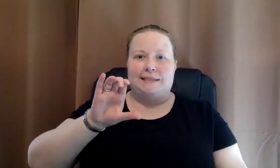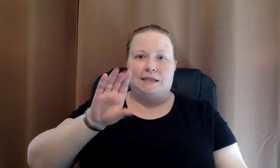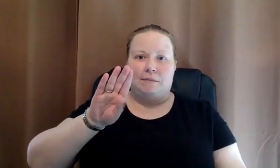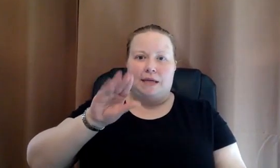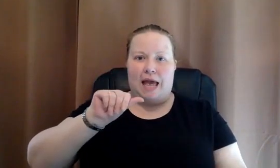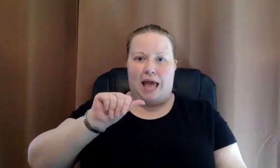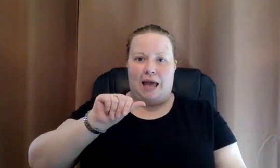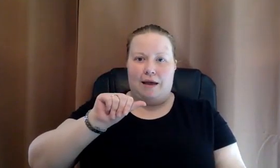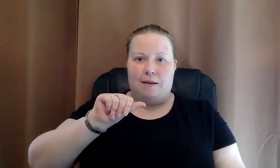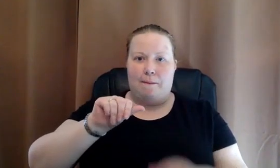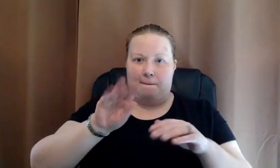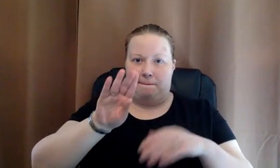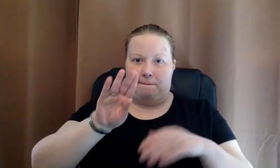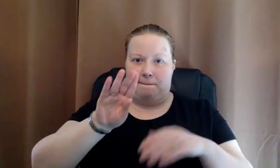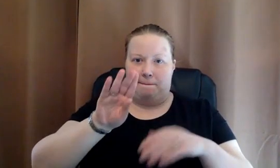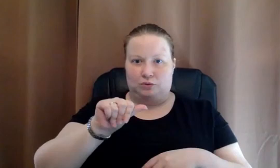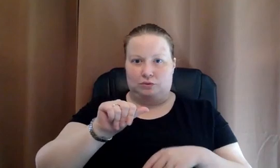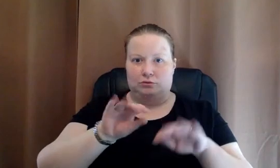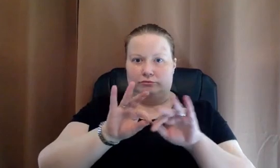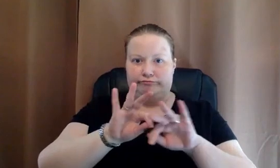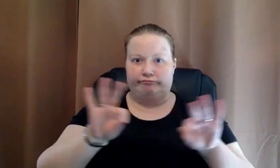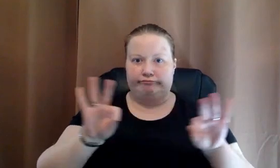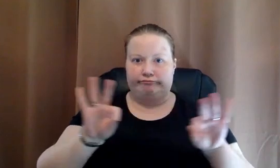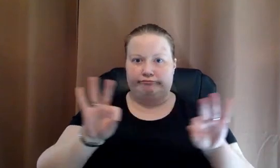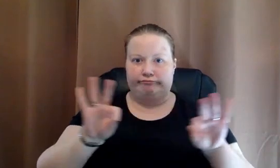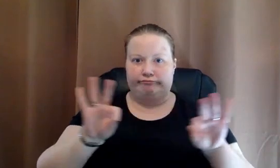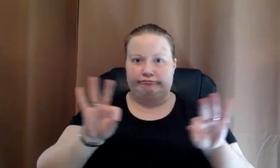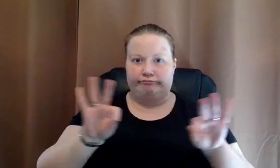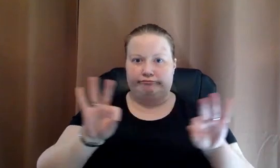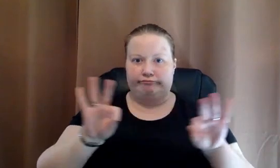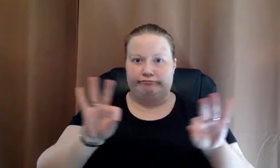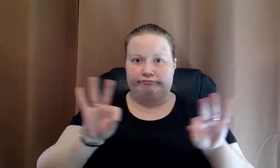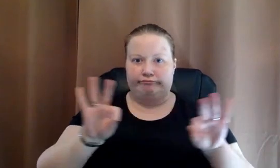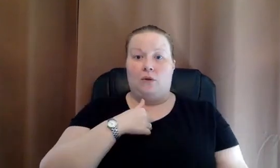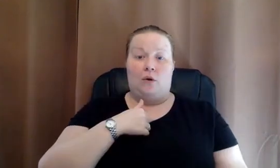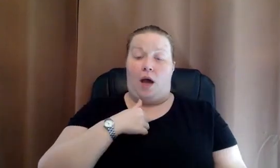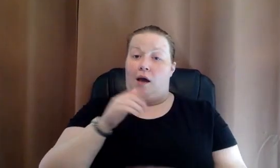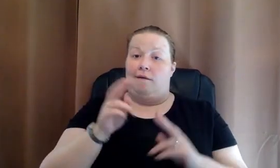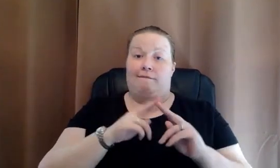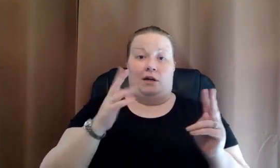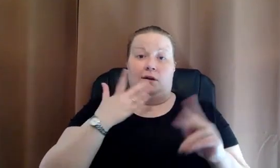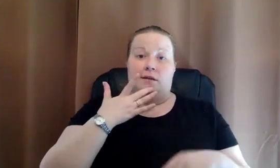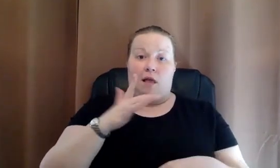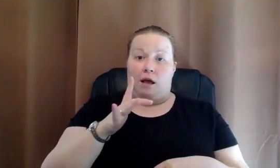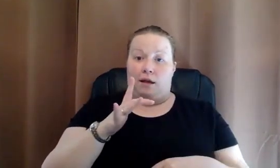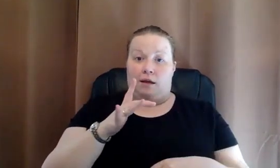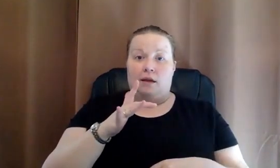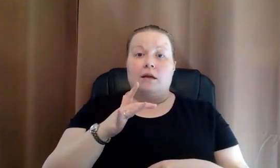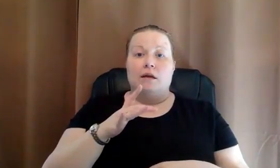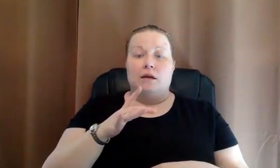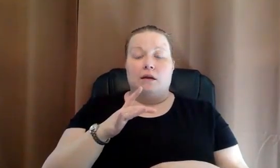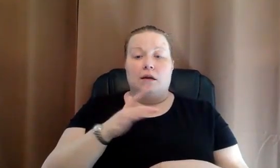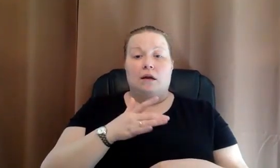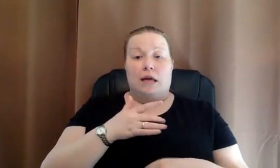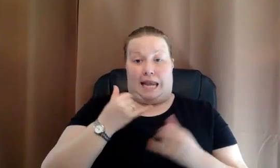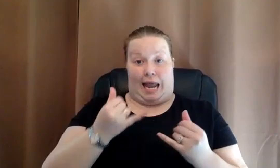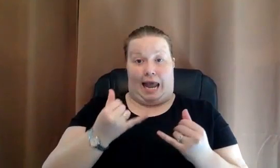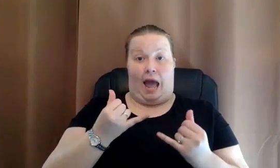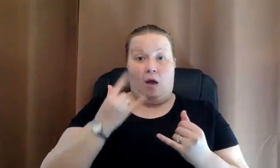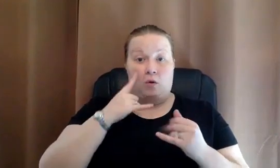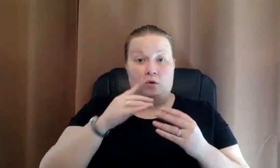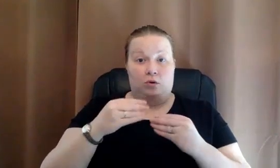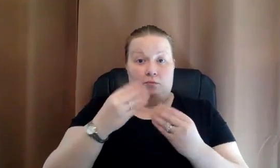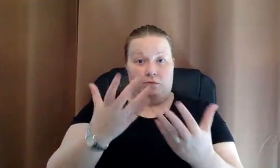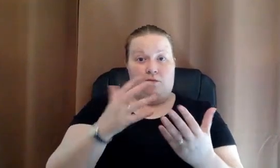a baccalaureate. And so I got just very lucky. Now, in order to provide ABA